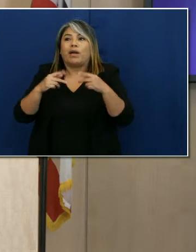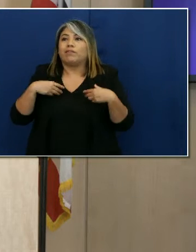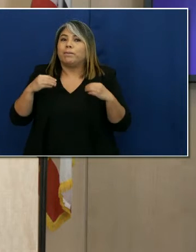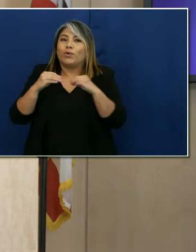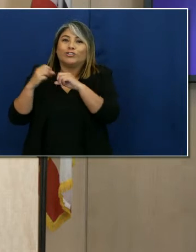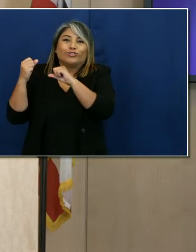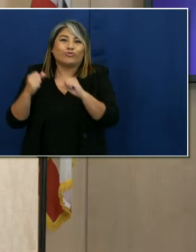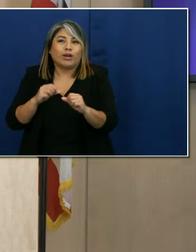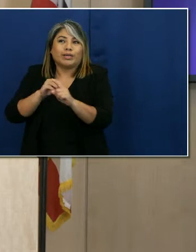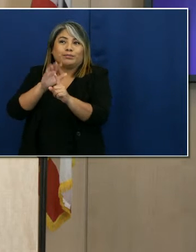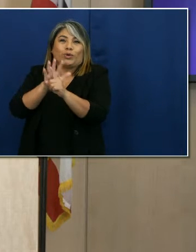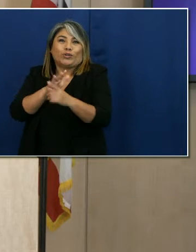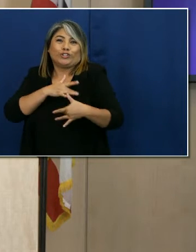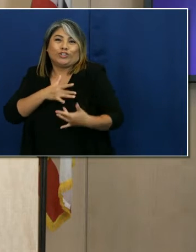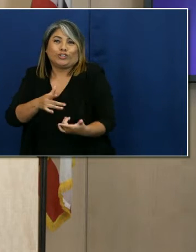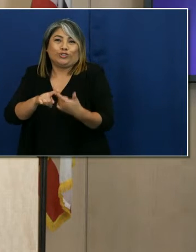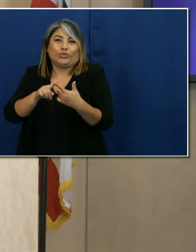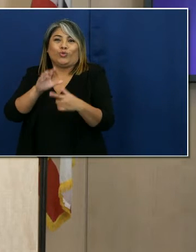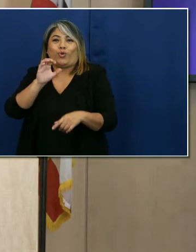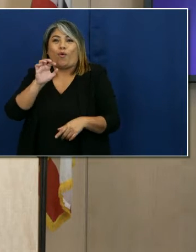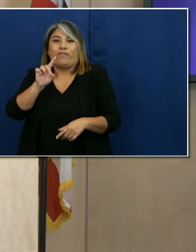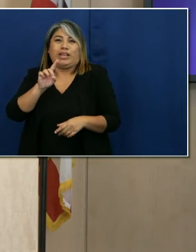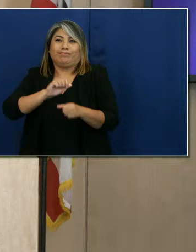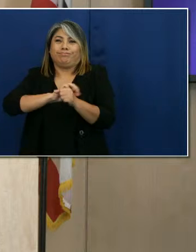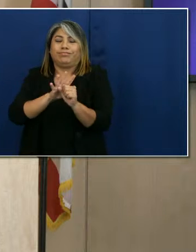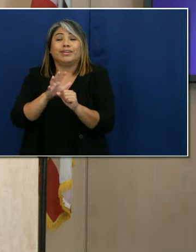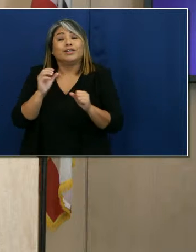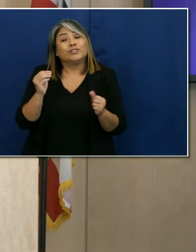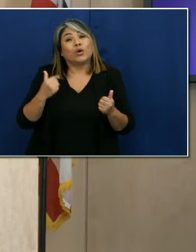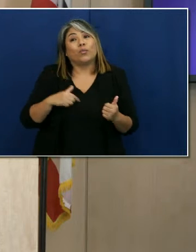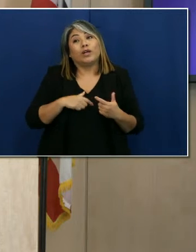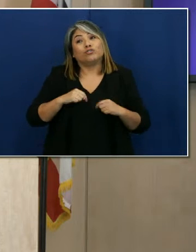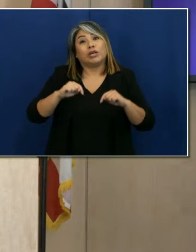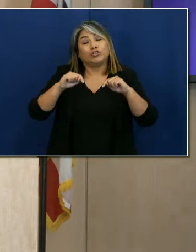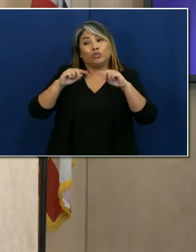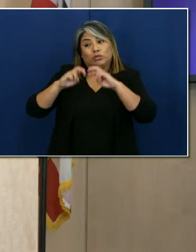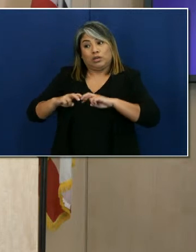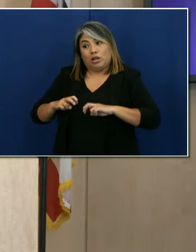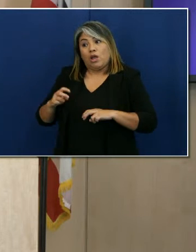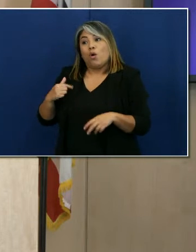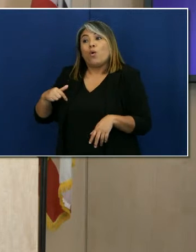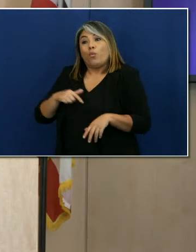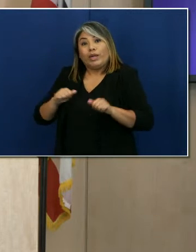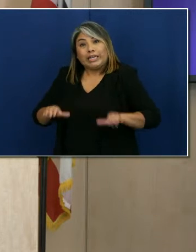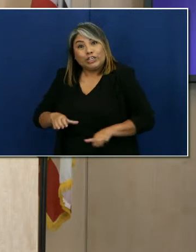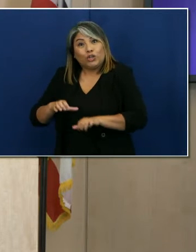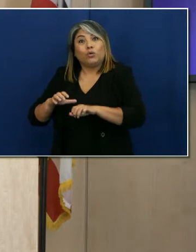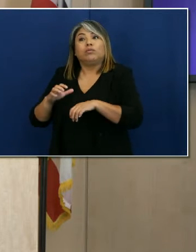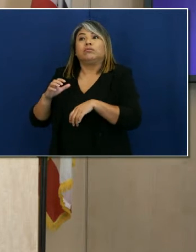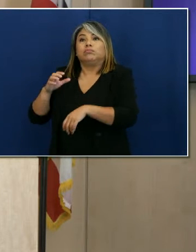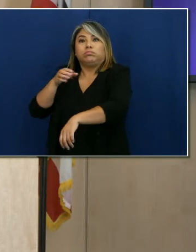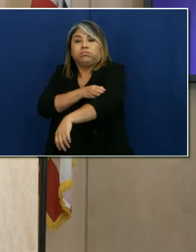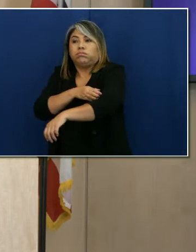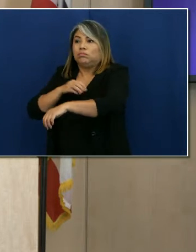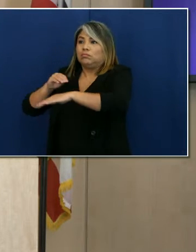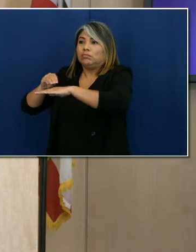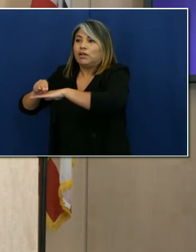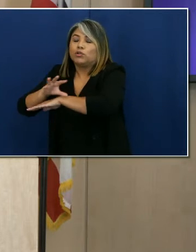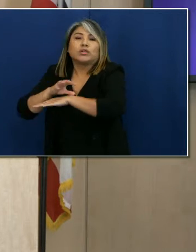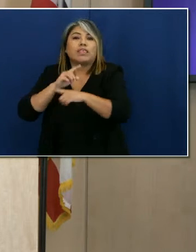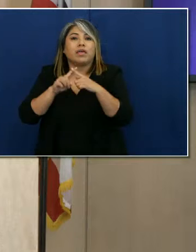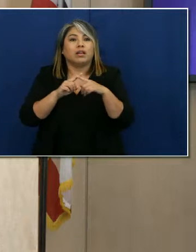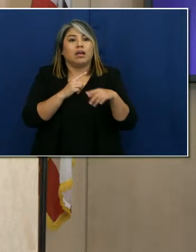COVID-19. So what we're trying to do is to look at those things that we have influence on, and the isolation